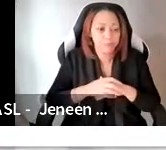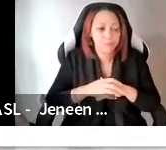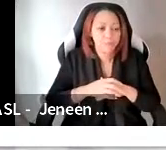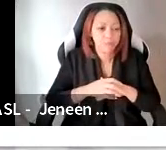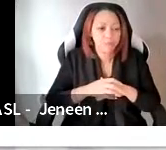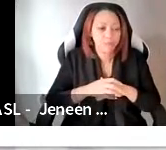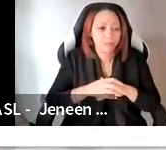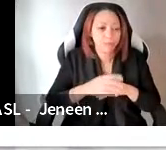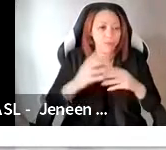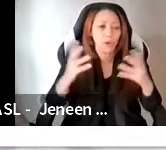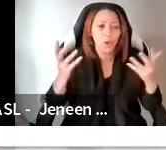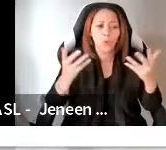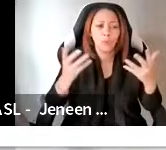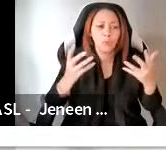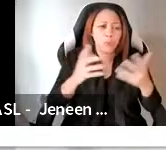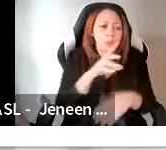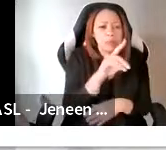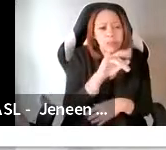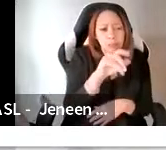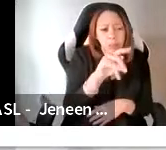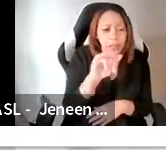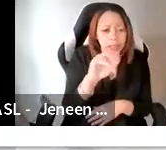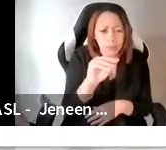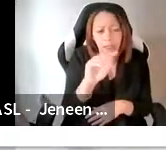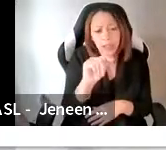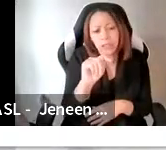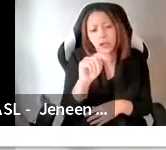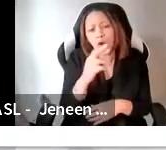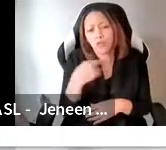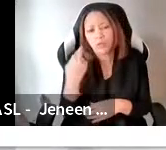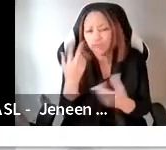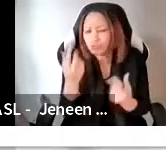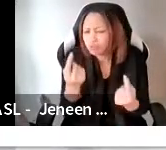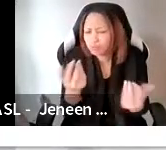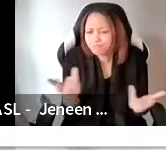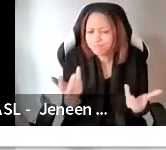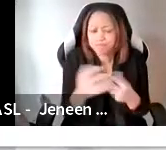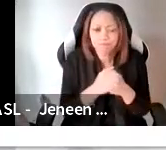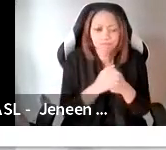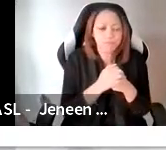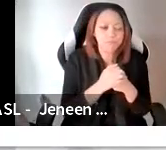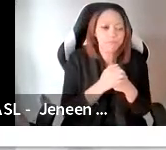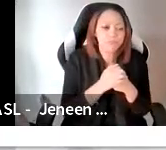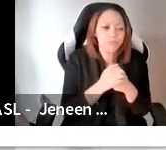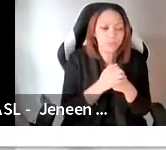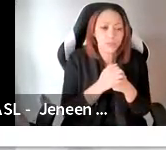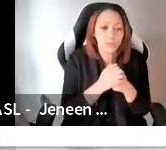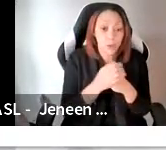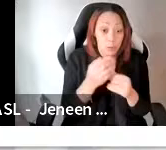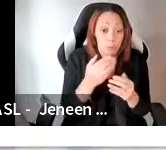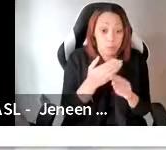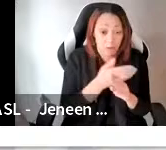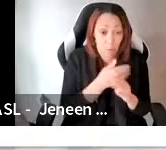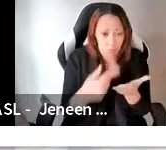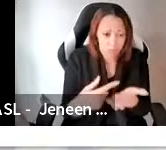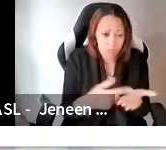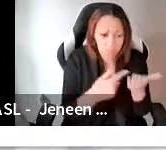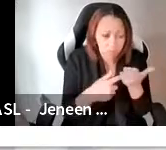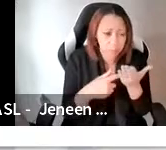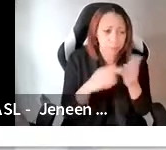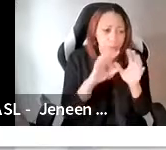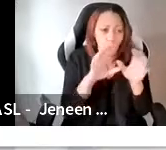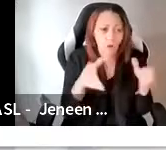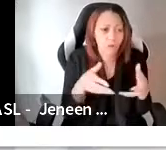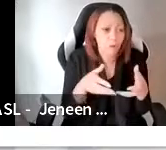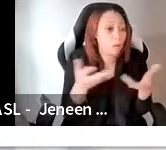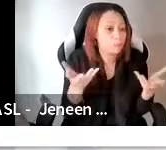What will the Displacement Risk Index do? So as Sarit spoke about earlier with the overall tool, the Displacement Risk Index